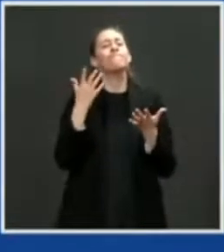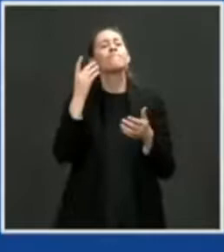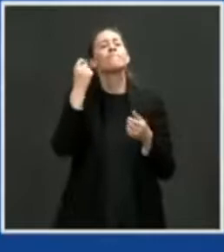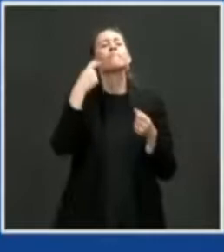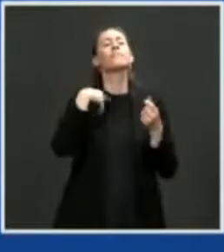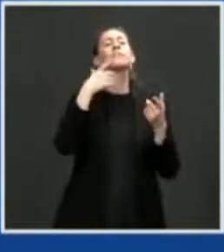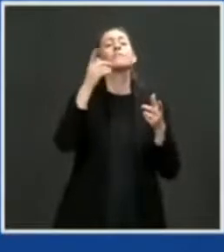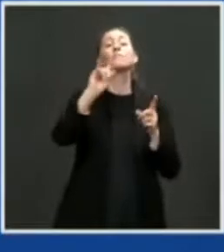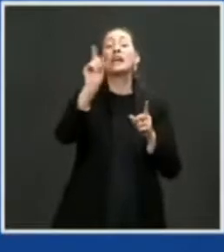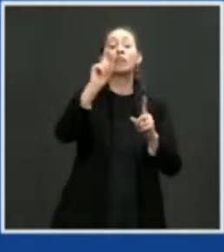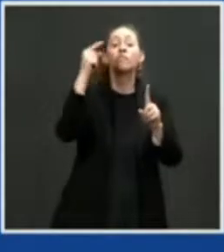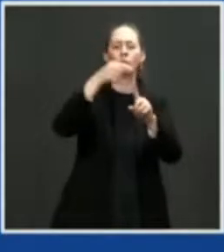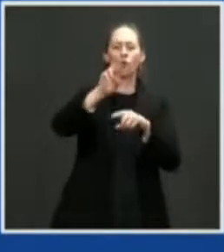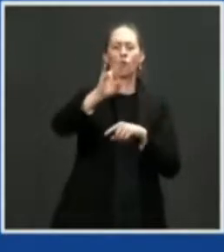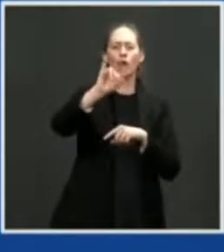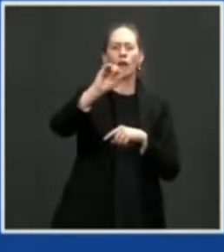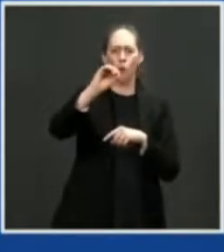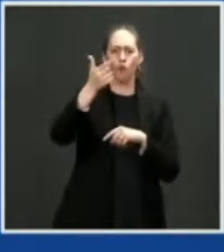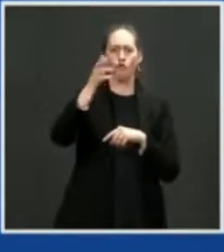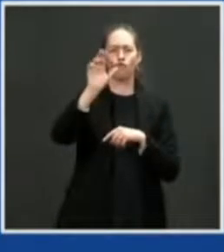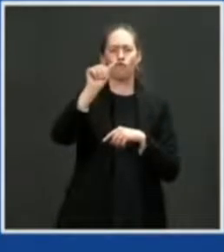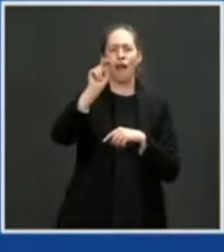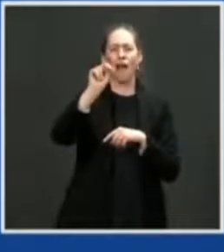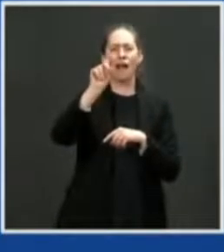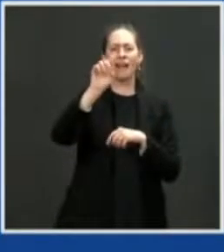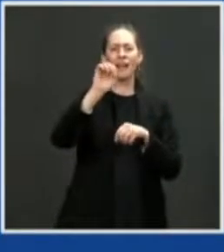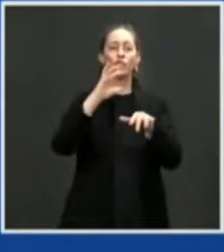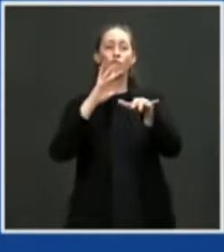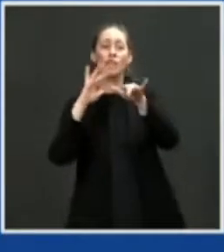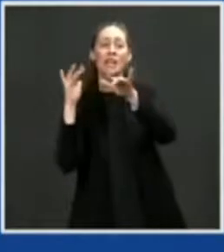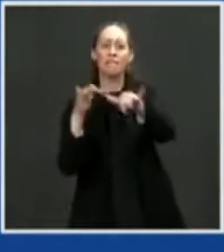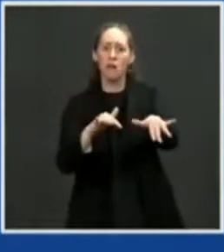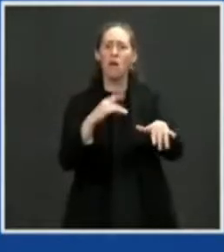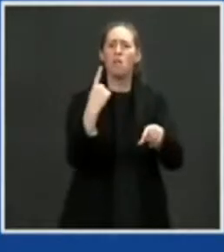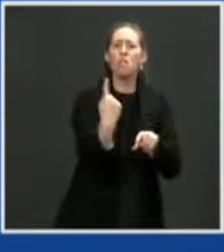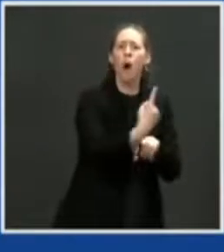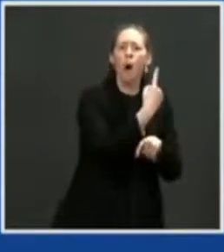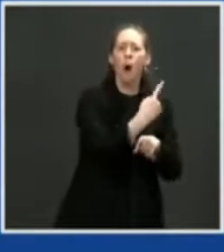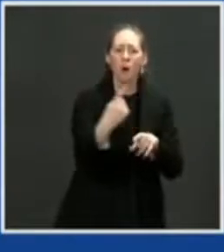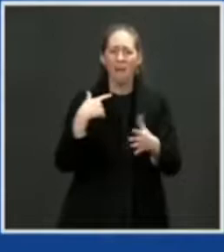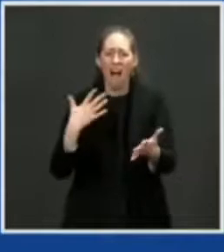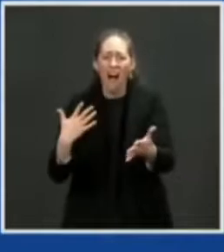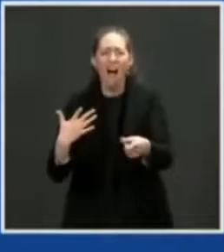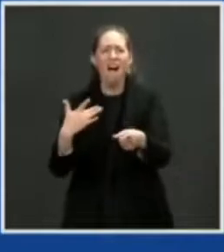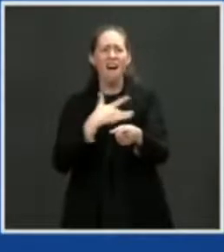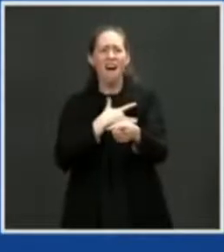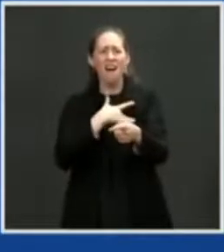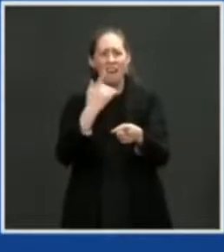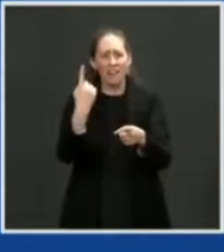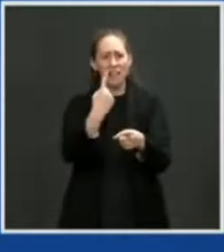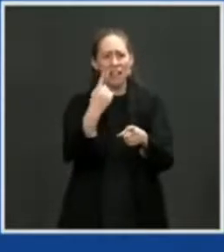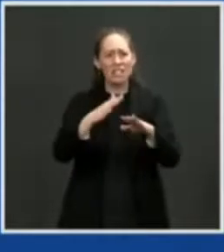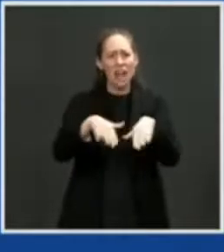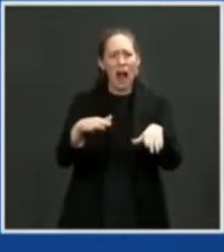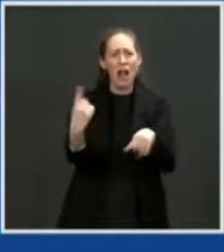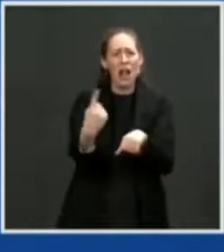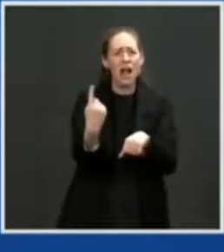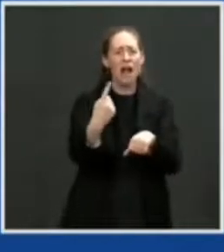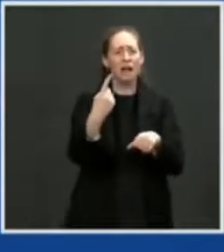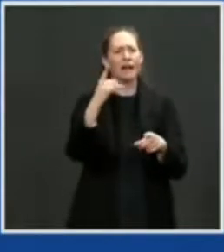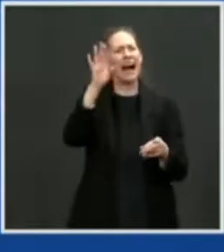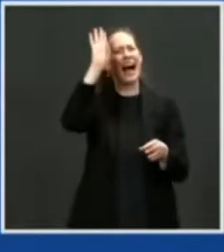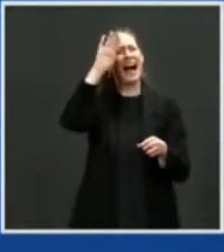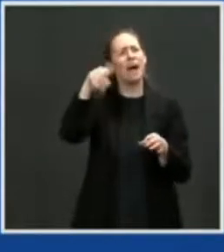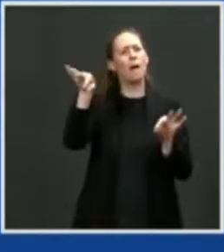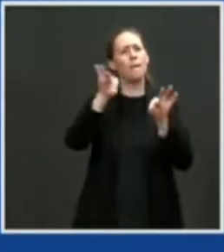with no help are children. And we just want your good smelling children. To understand. I know you understand it. I don't mean to say